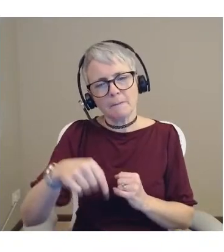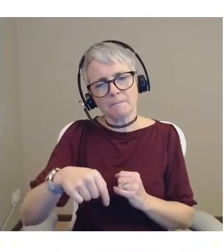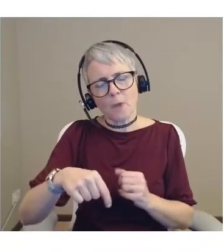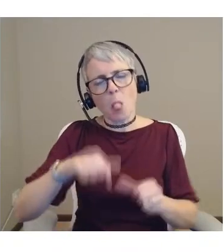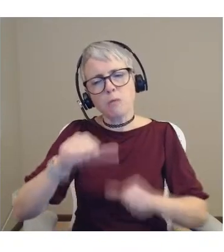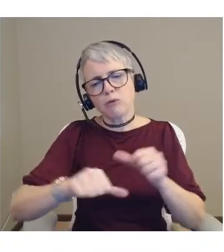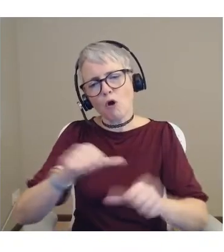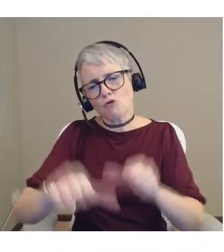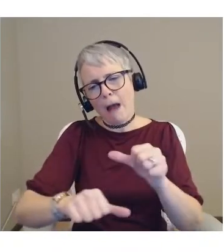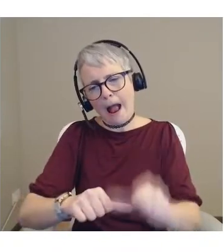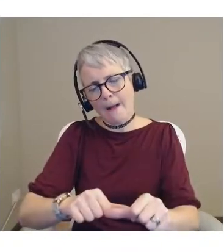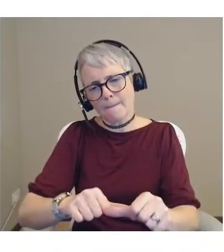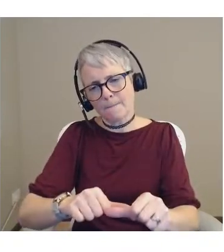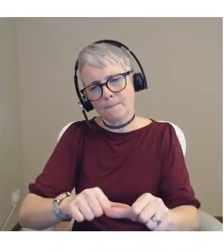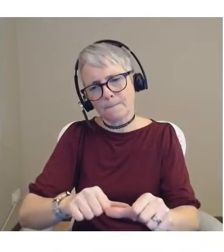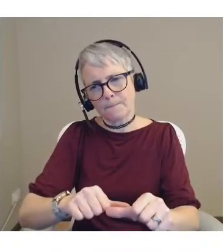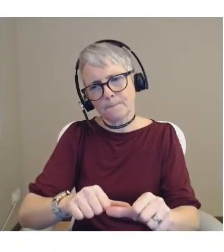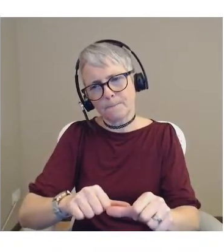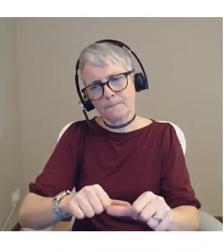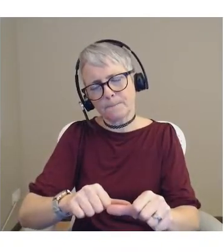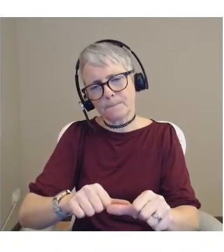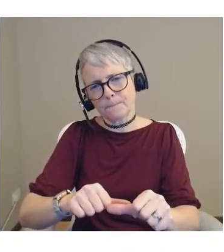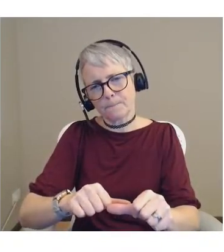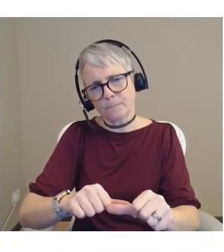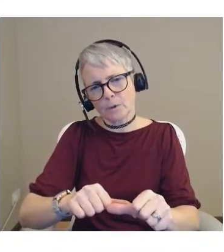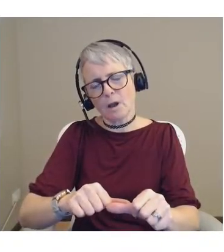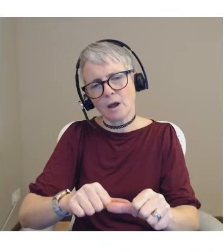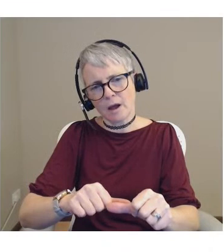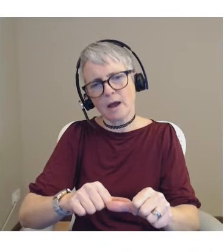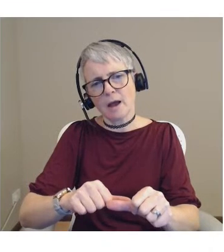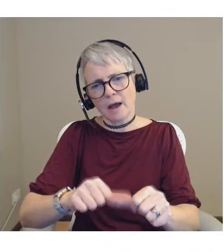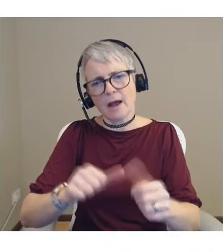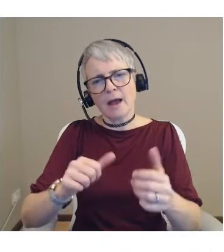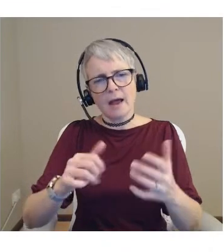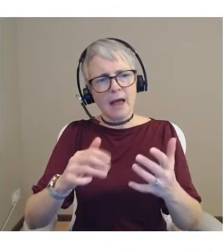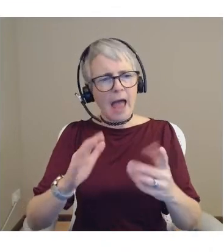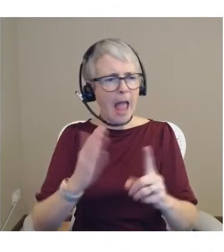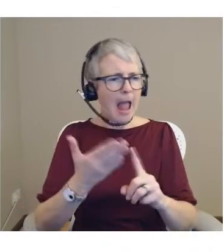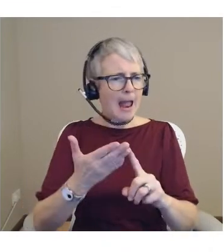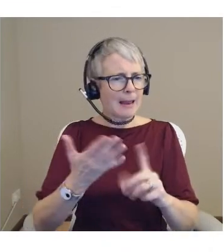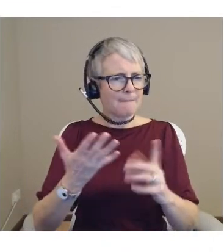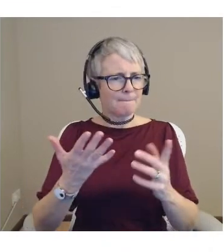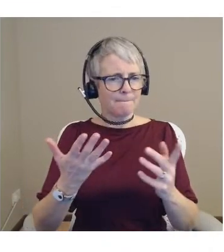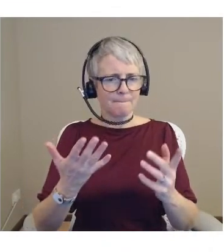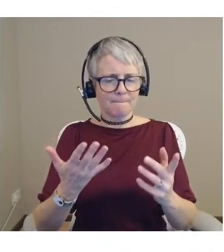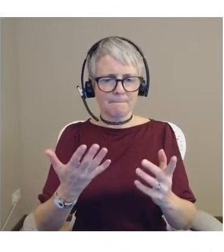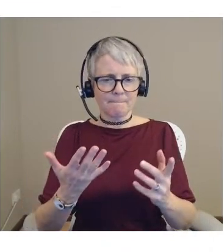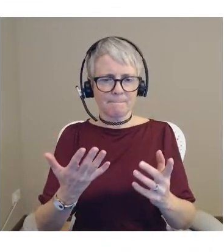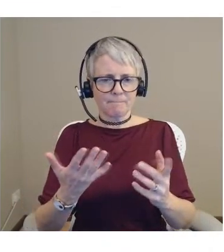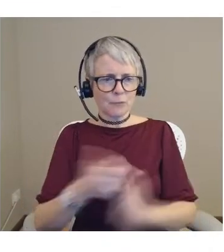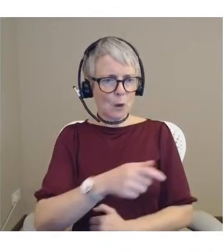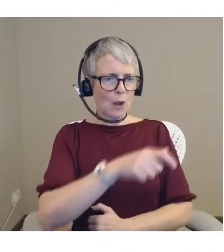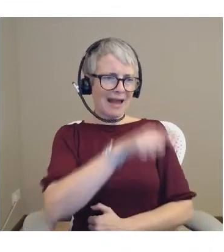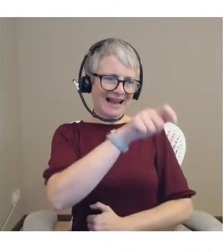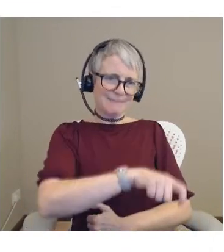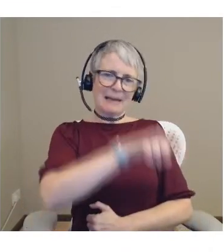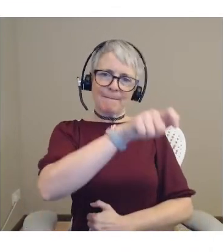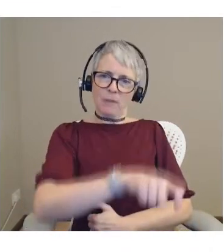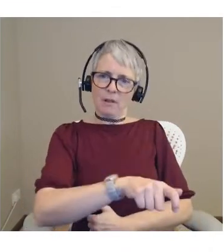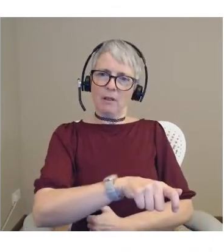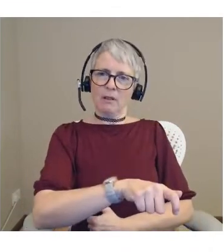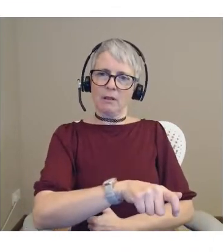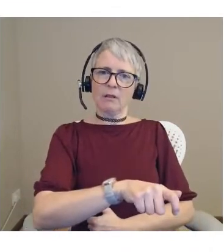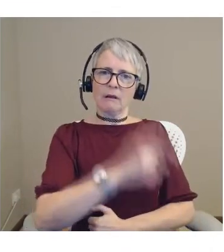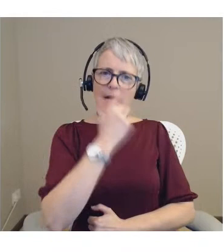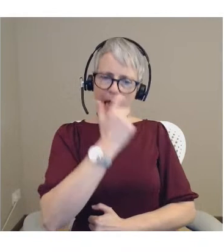worked to bring opportunities for digital inclusion to an individual, to be used how they like, whether it's